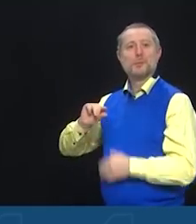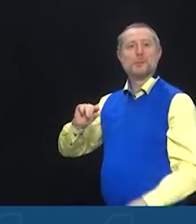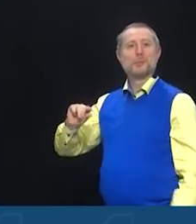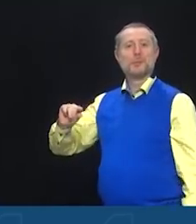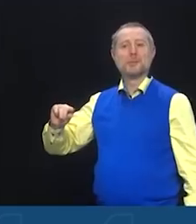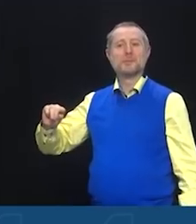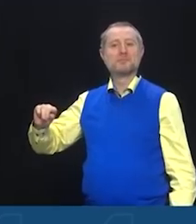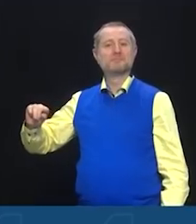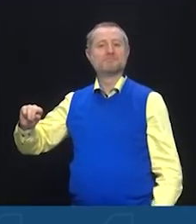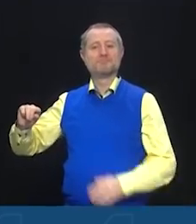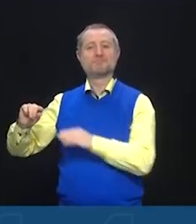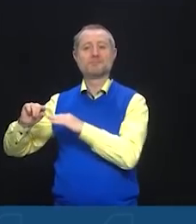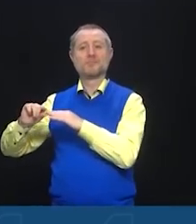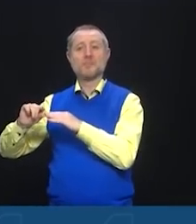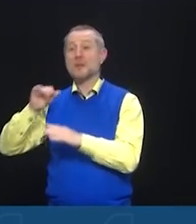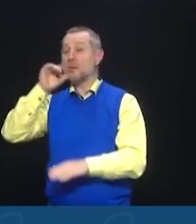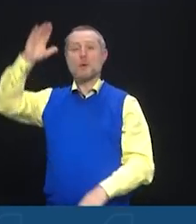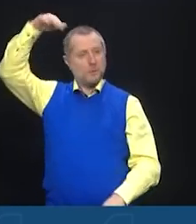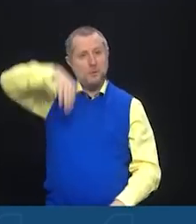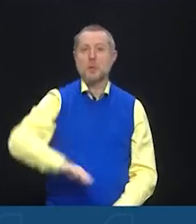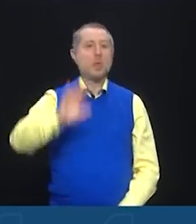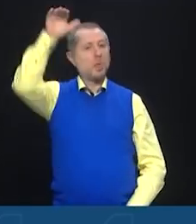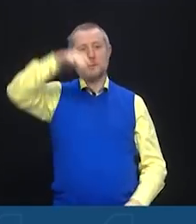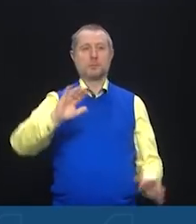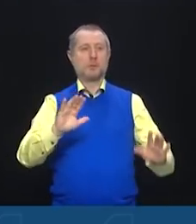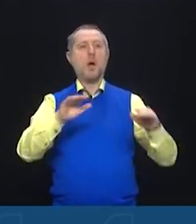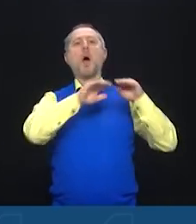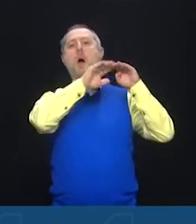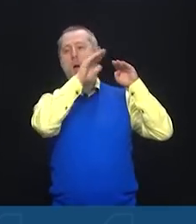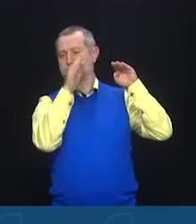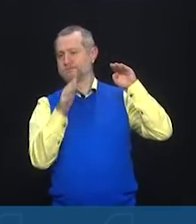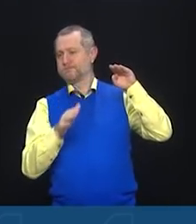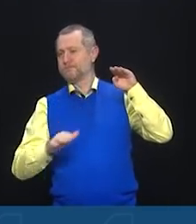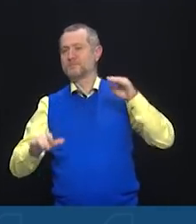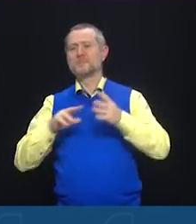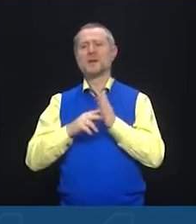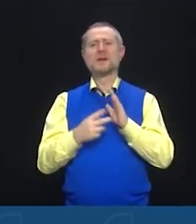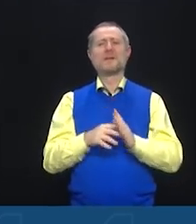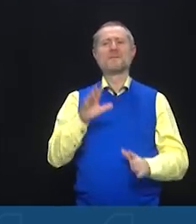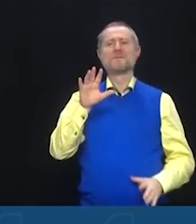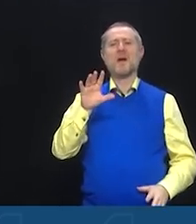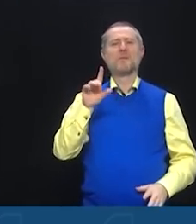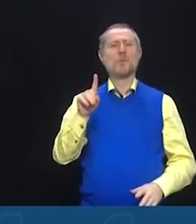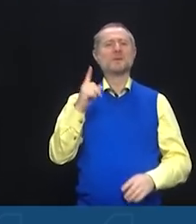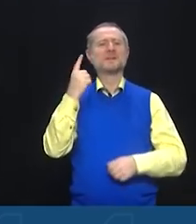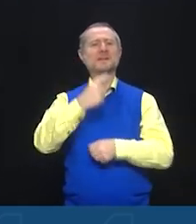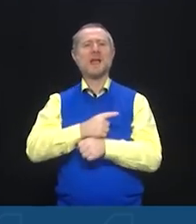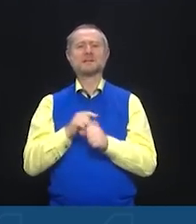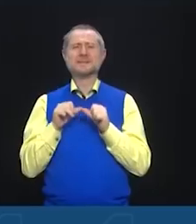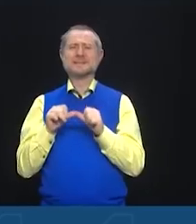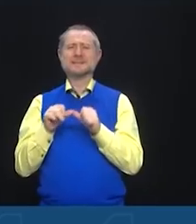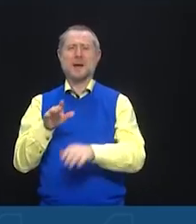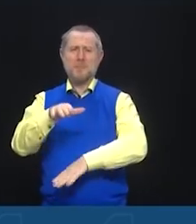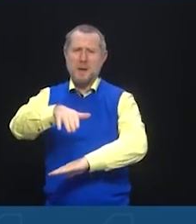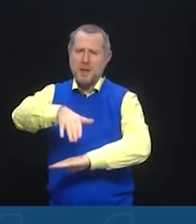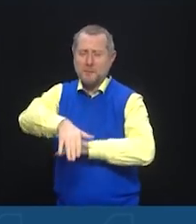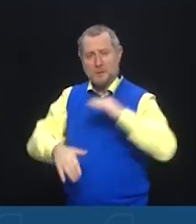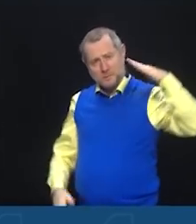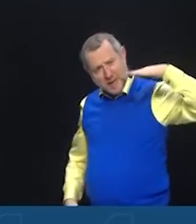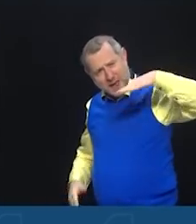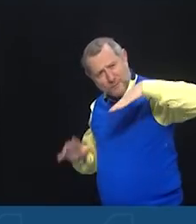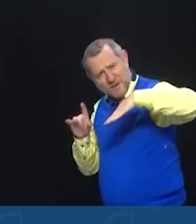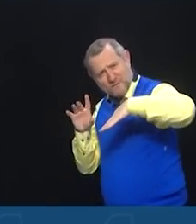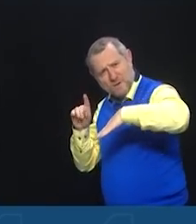up? No, this has been sustained. 51 days of a downward trend, and that's what we are looking for as well. So